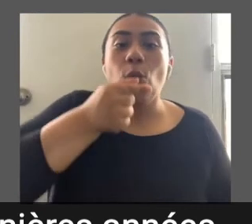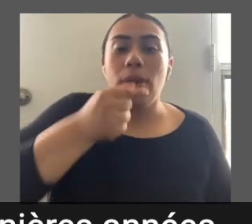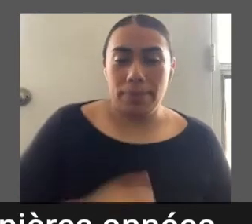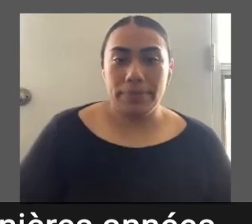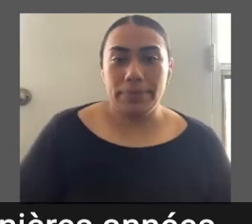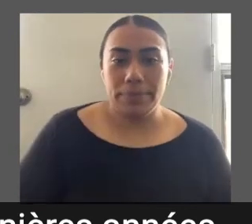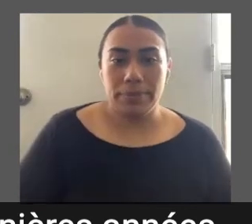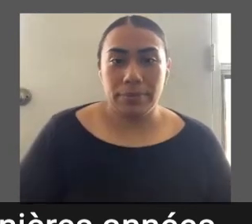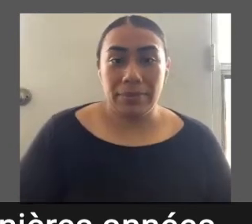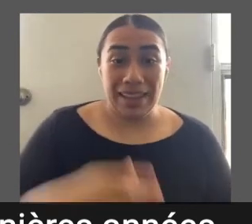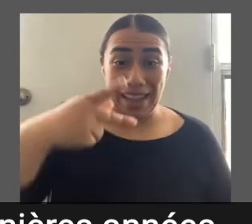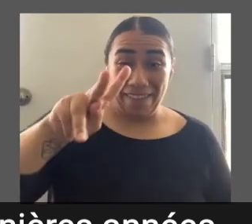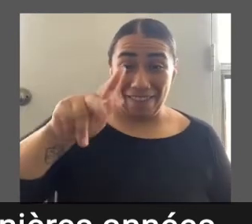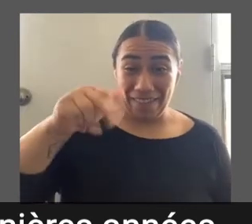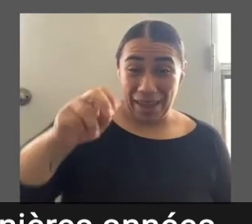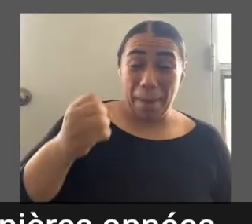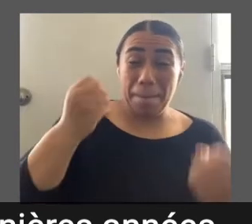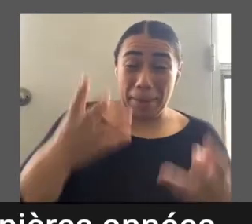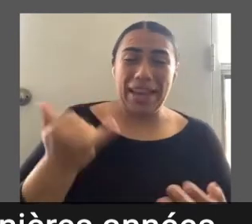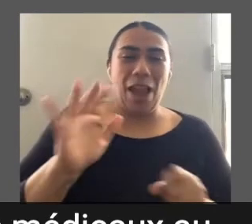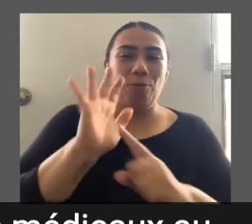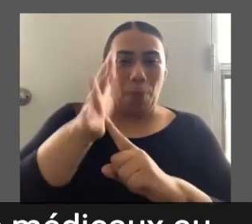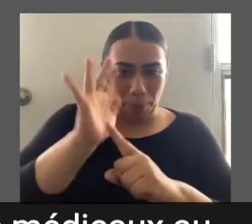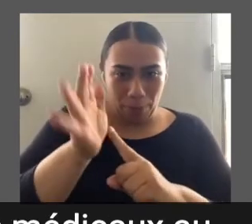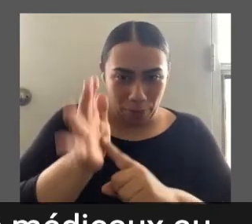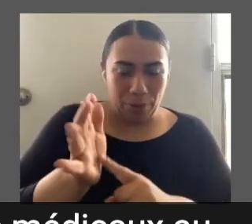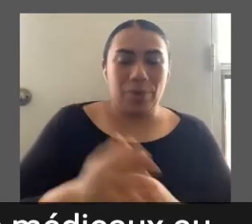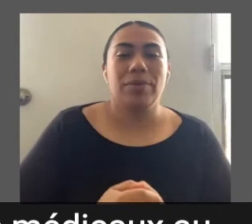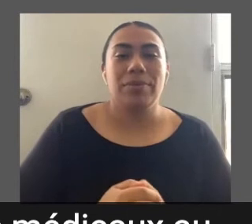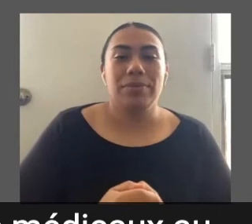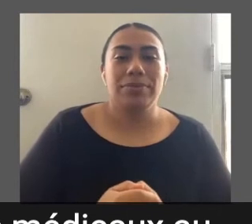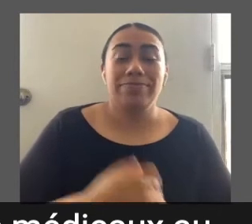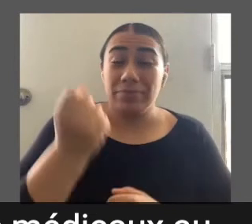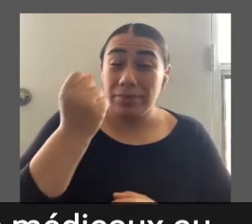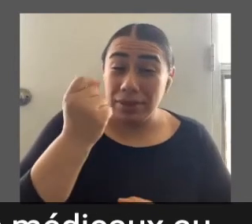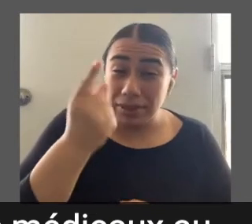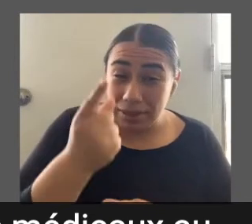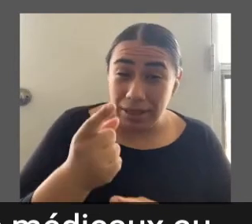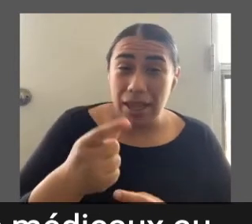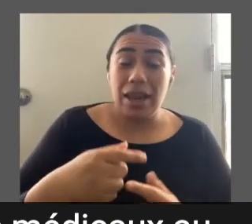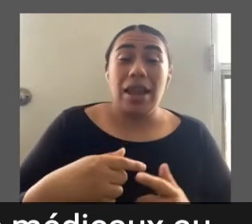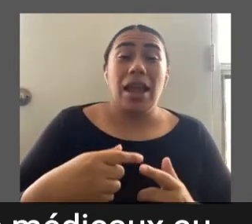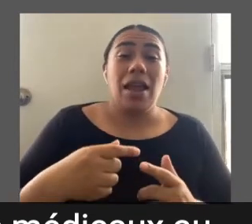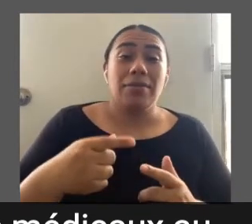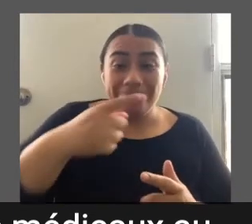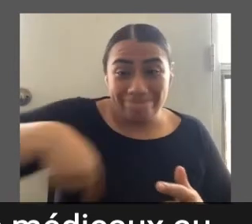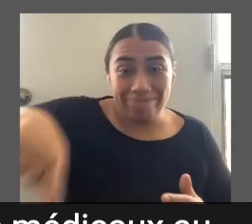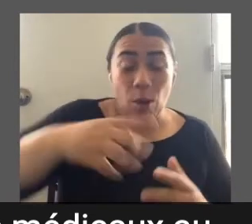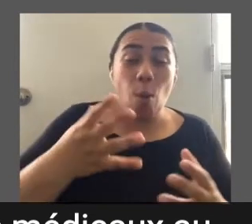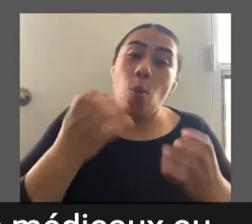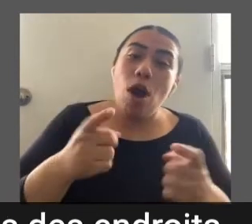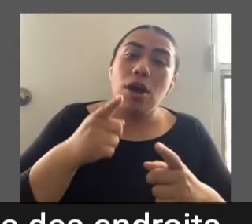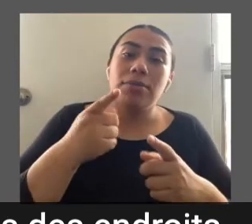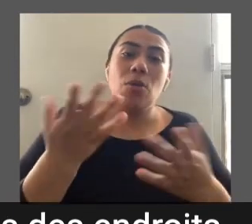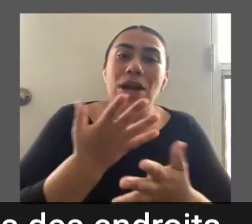Vaporization has grown in popularity since Legalization 2.0. To be clear, we are discussing medical cannabis devices